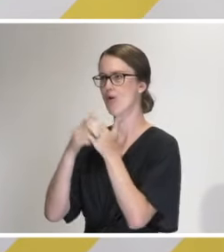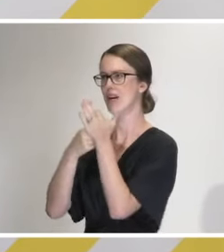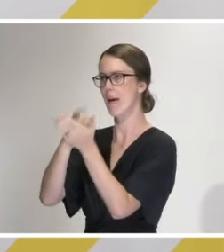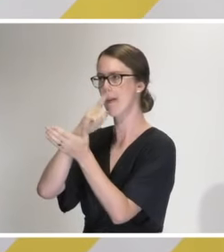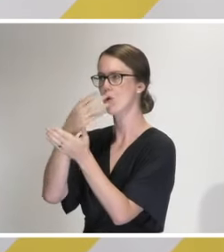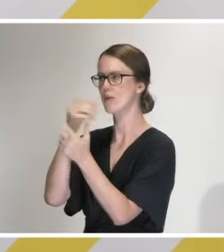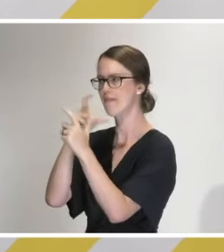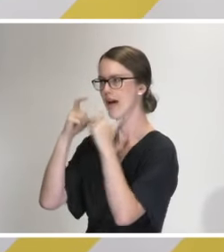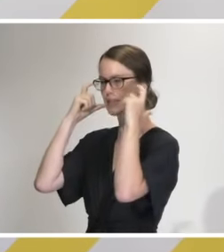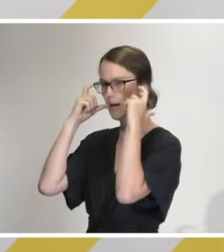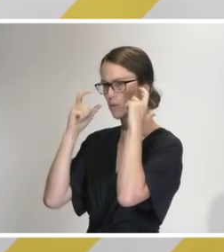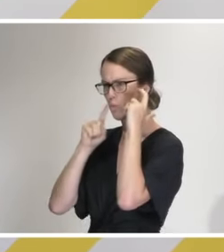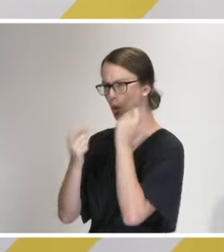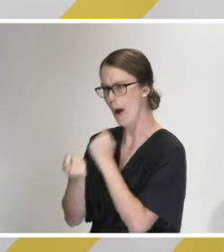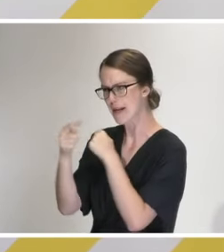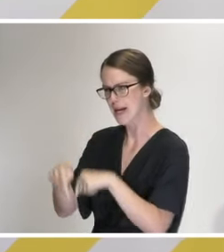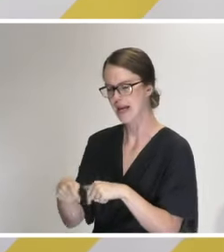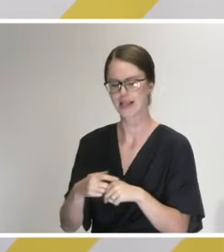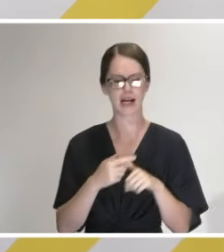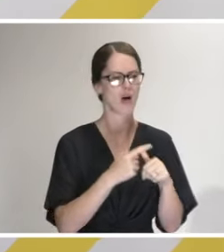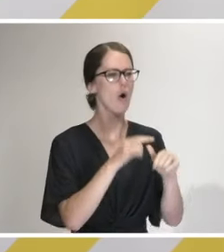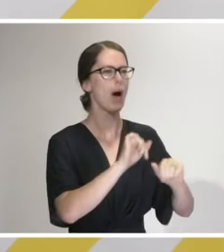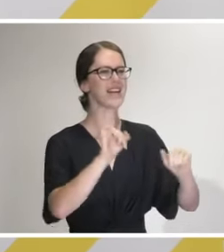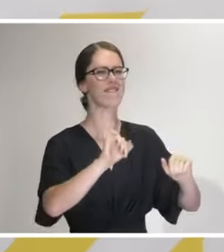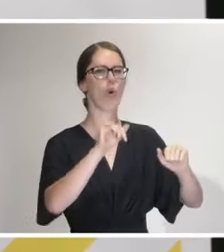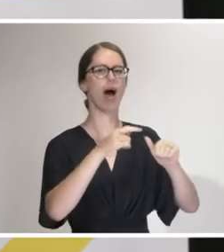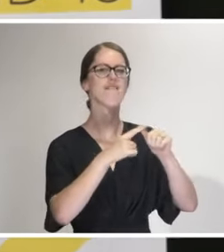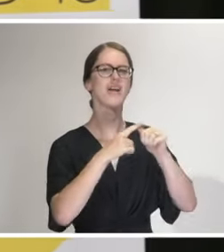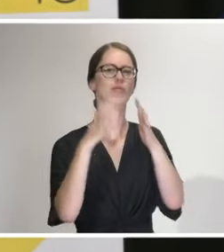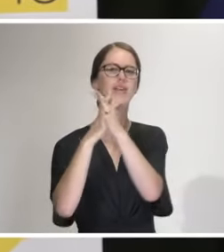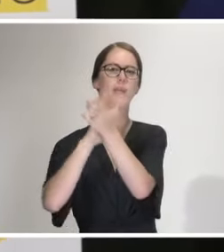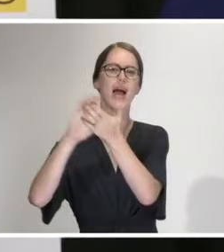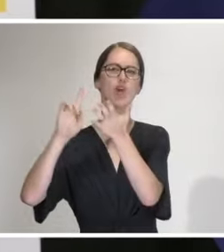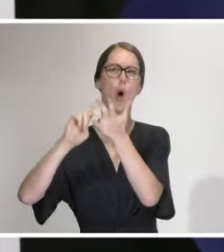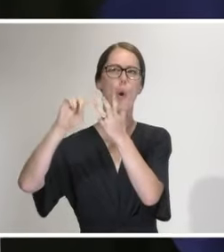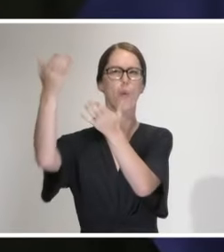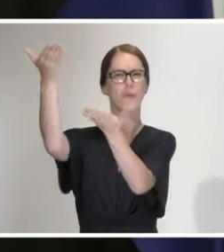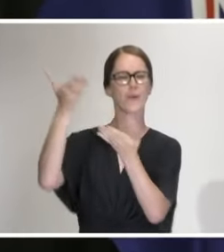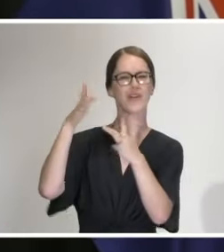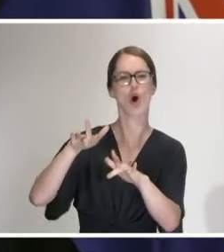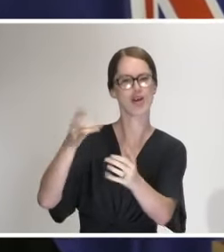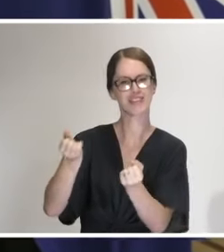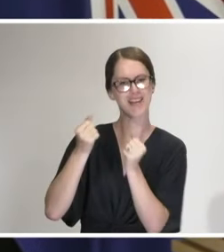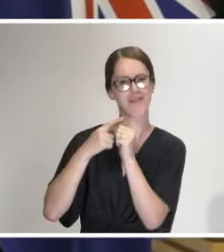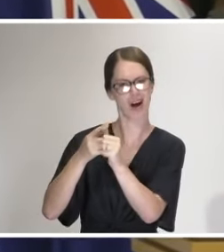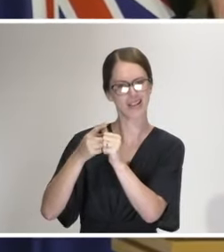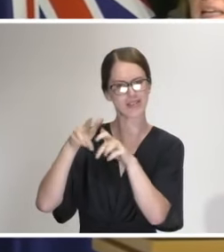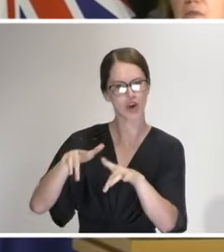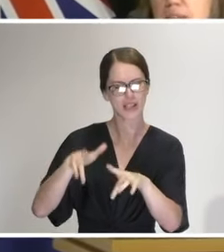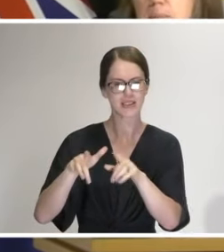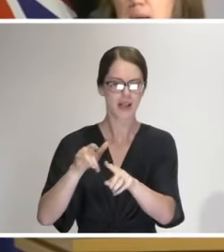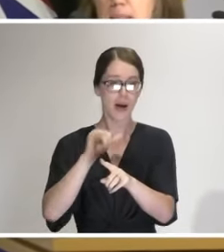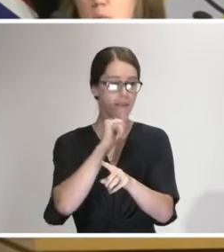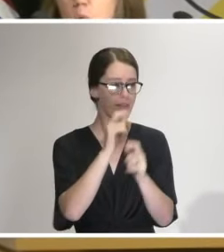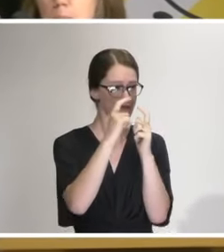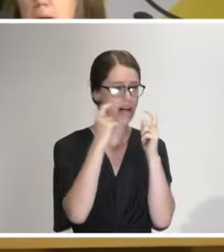to respond? Well, as I said, we're waiting to see what the advice is from WHO, particularly on that point. But any